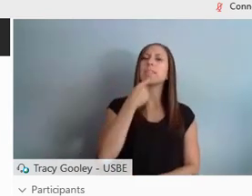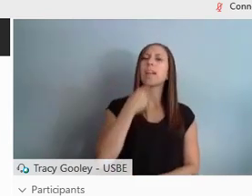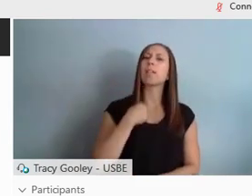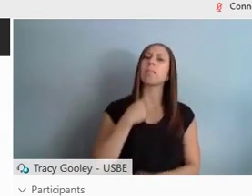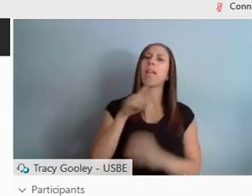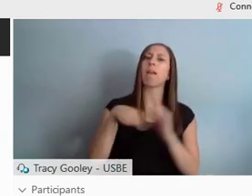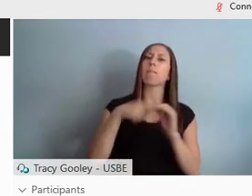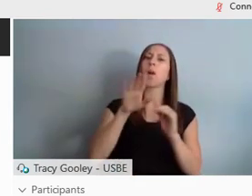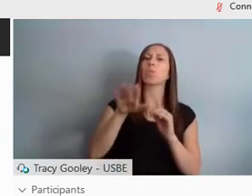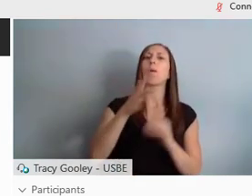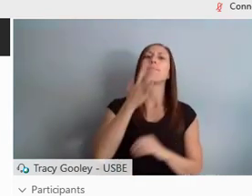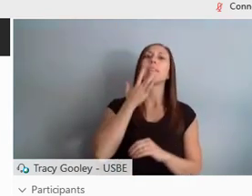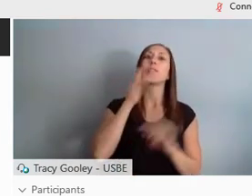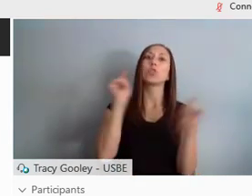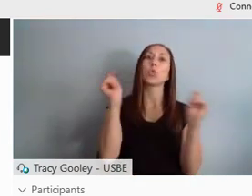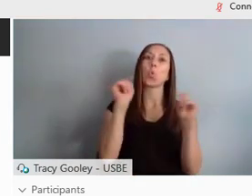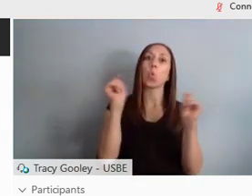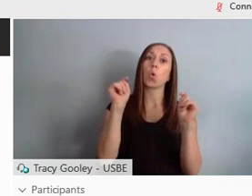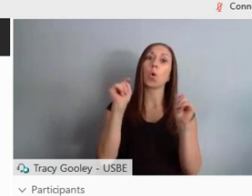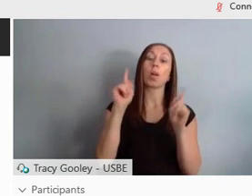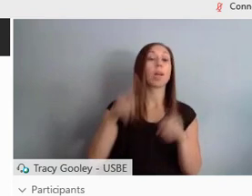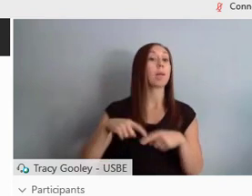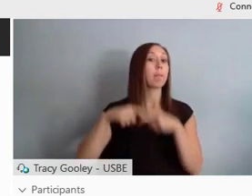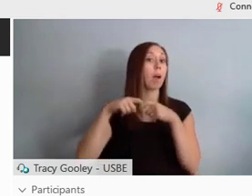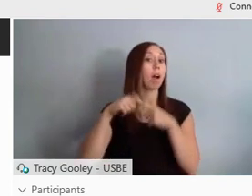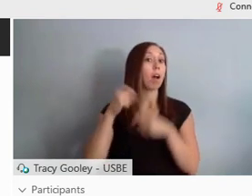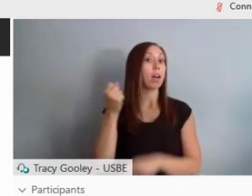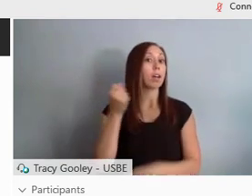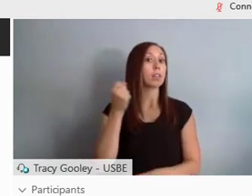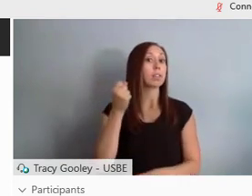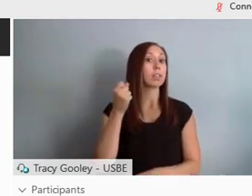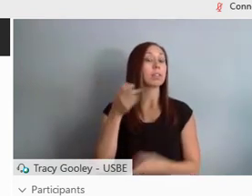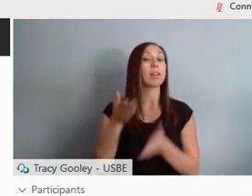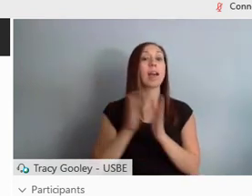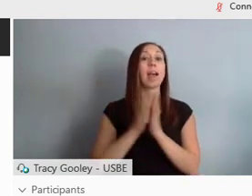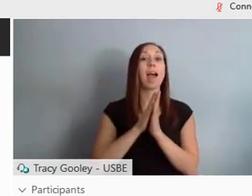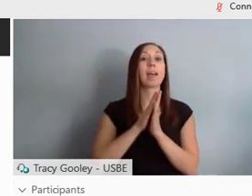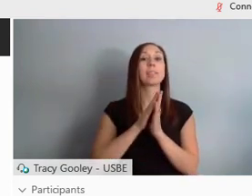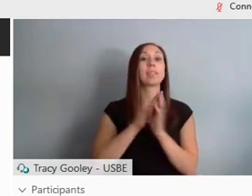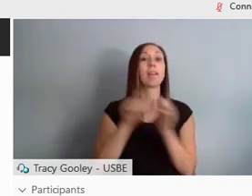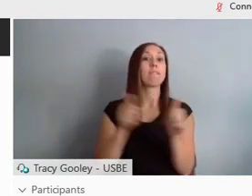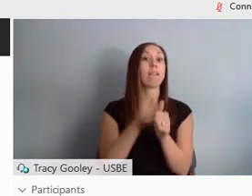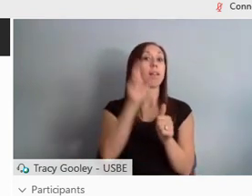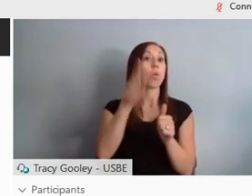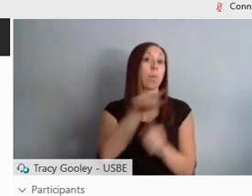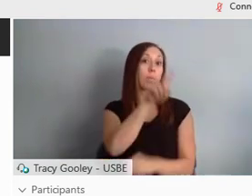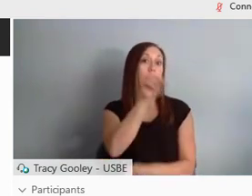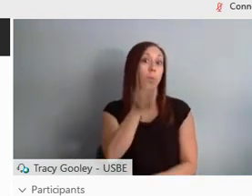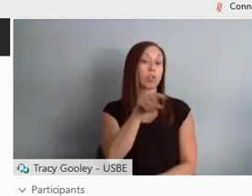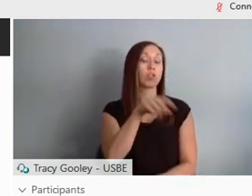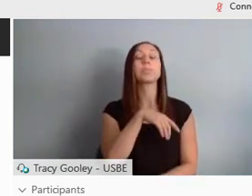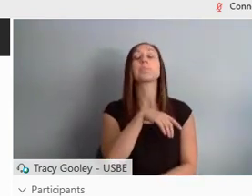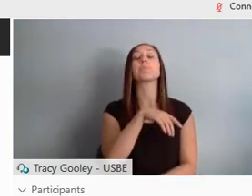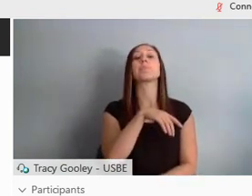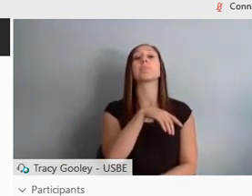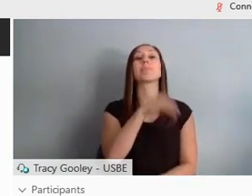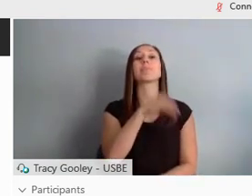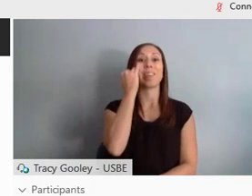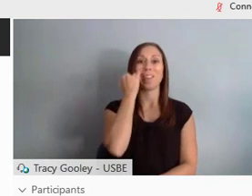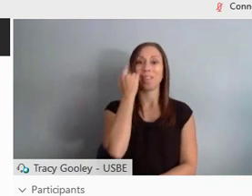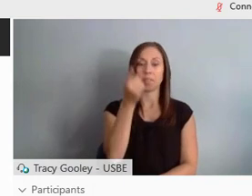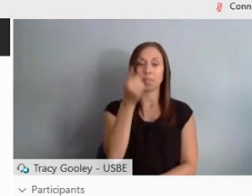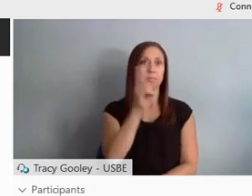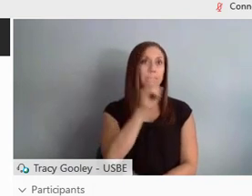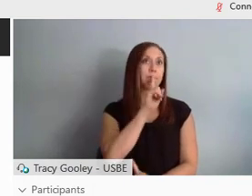toy. You'll pause and then ask a follow-up question if the child